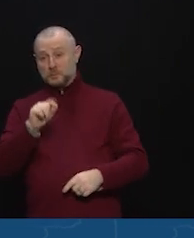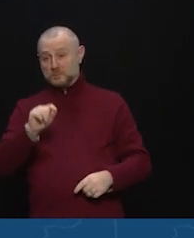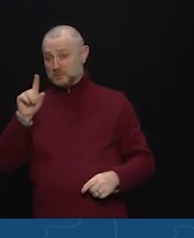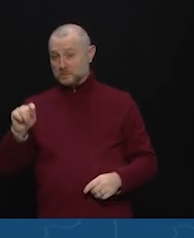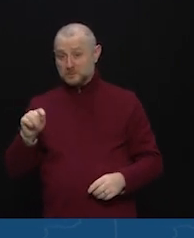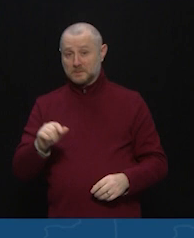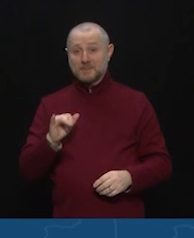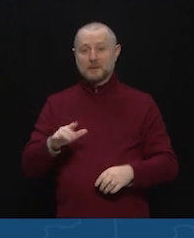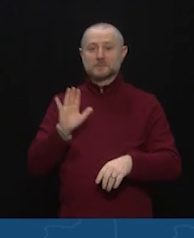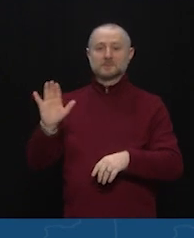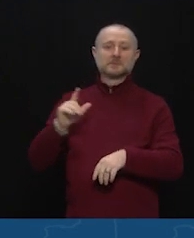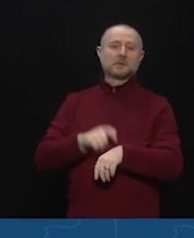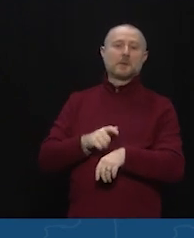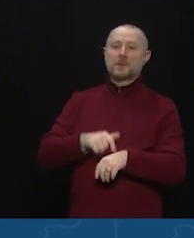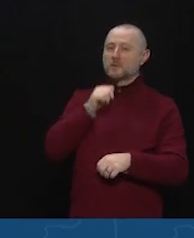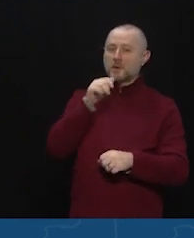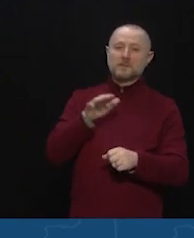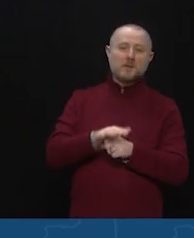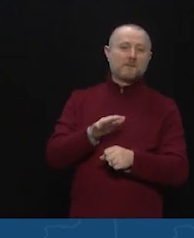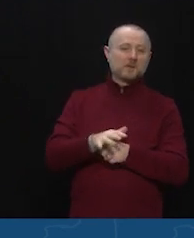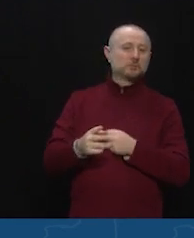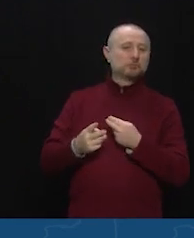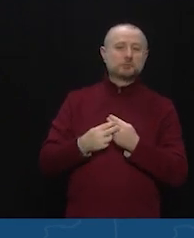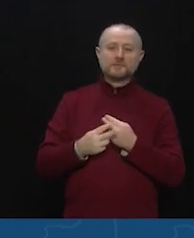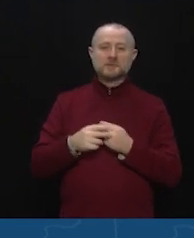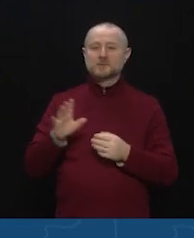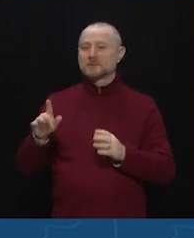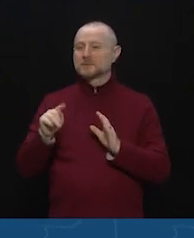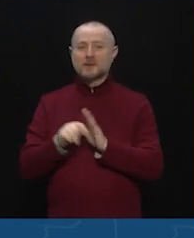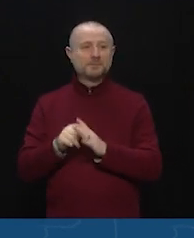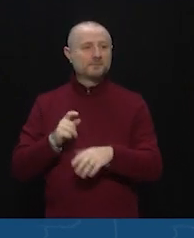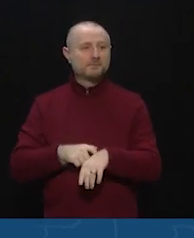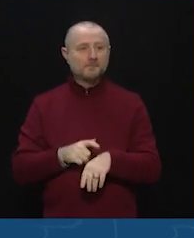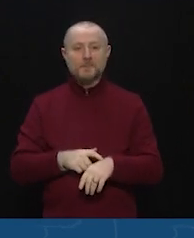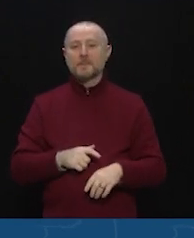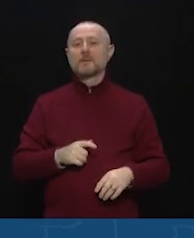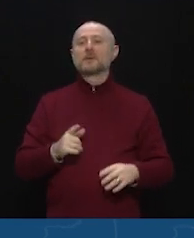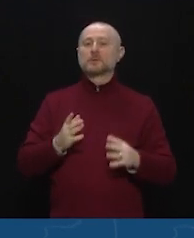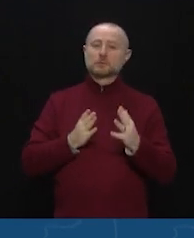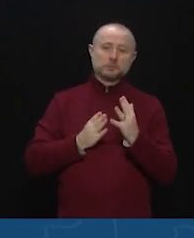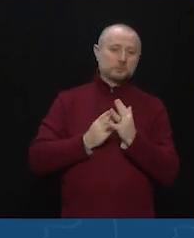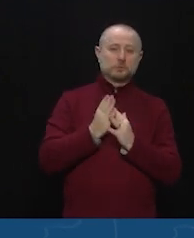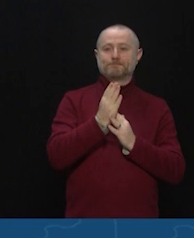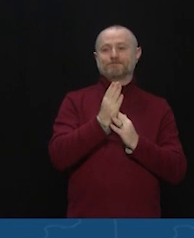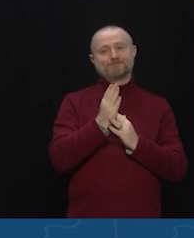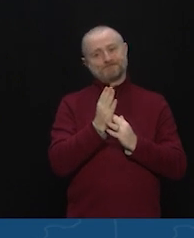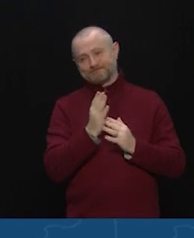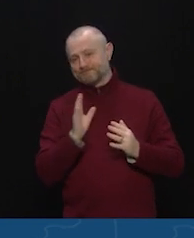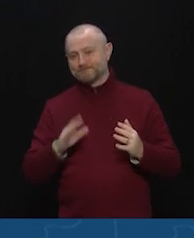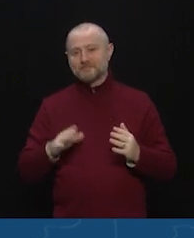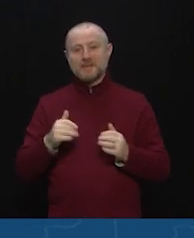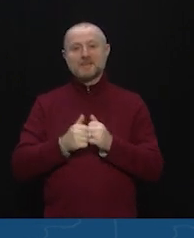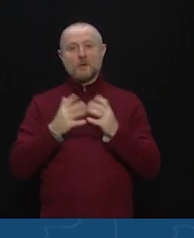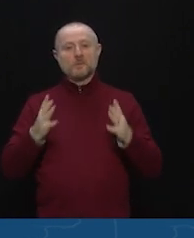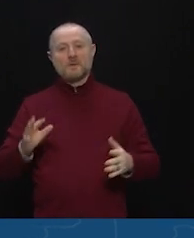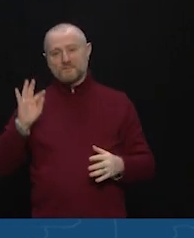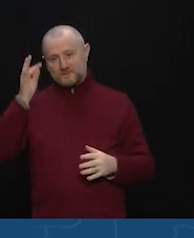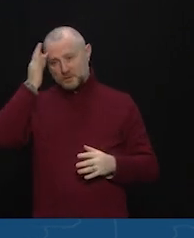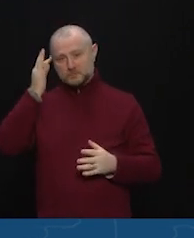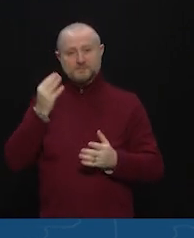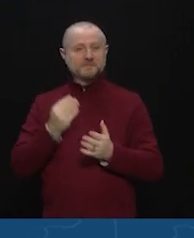not have enough reserves, obviously, to make it through the pandemic. So if it wasn't for the federal funds, we would have had to